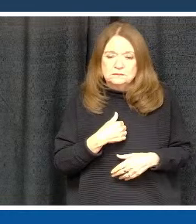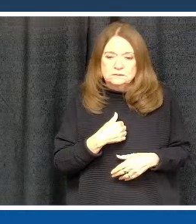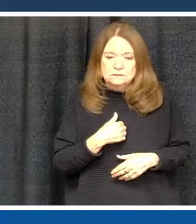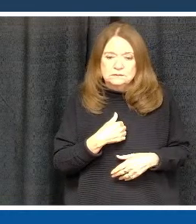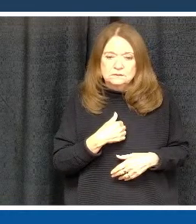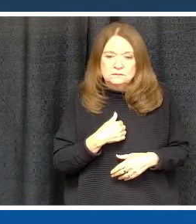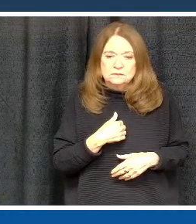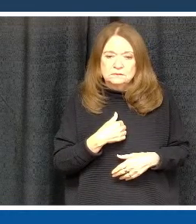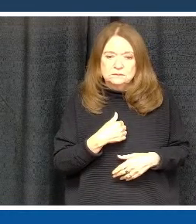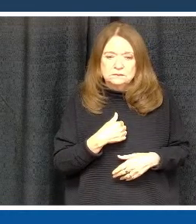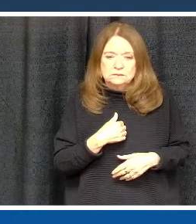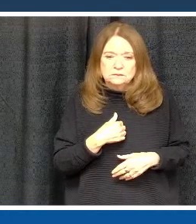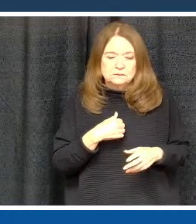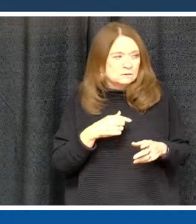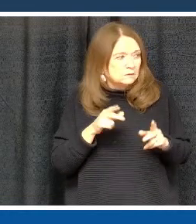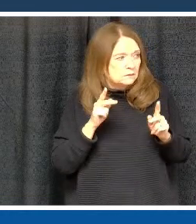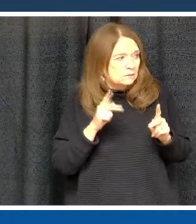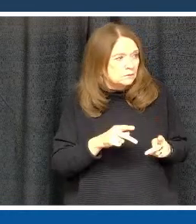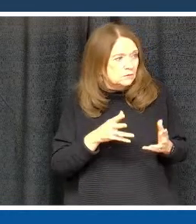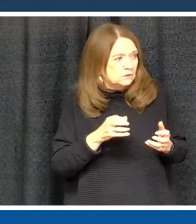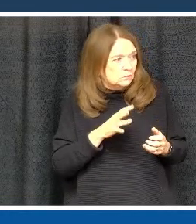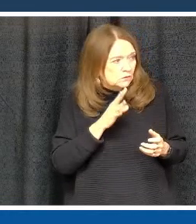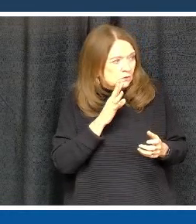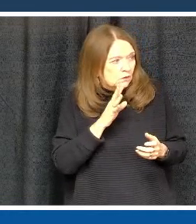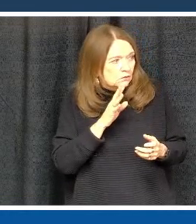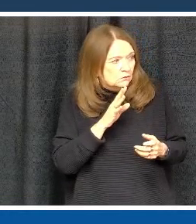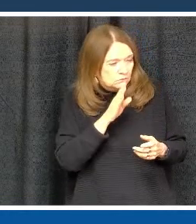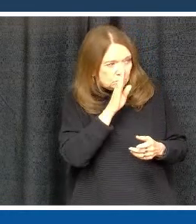person that I want to talk to, Councilperson Reynolds, is not here.